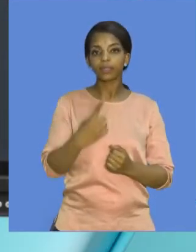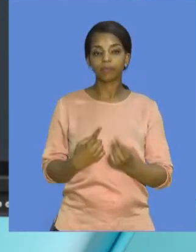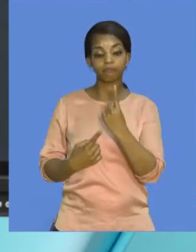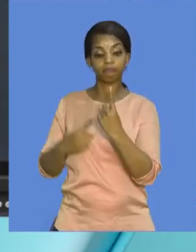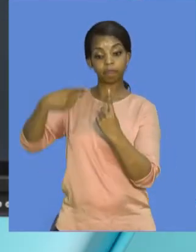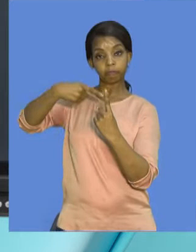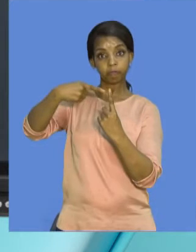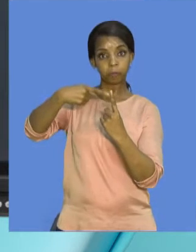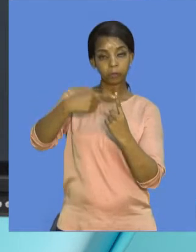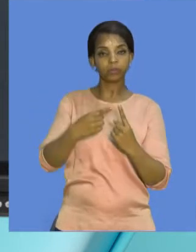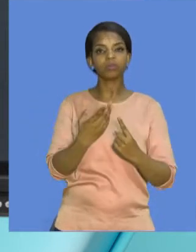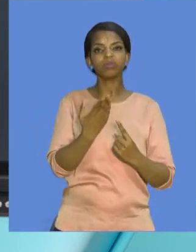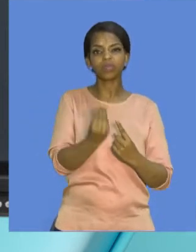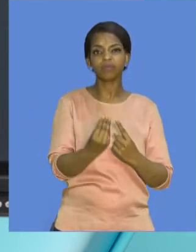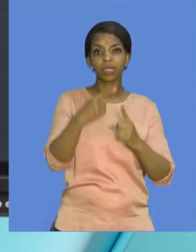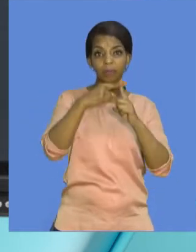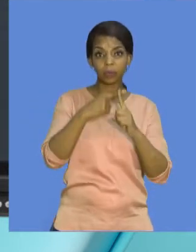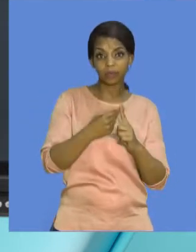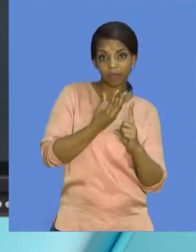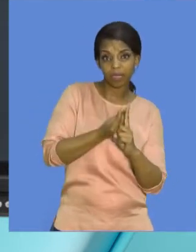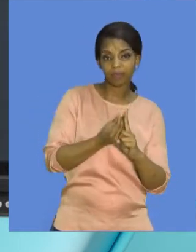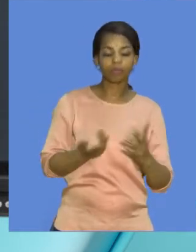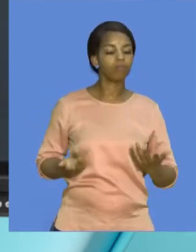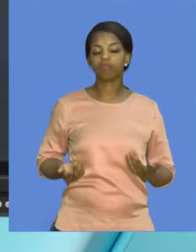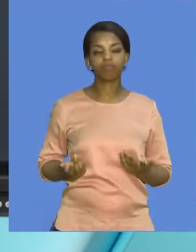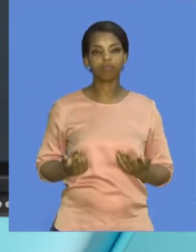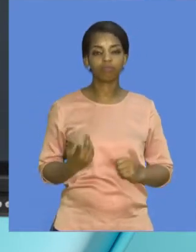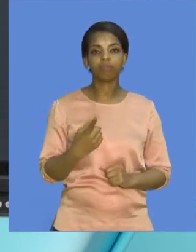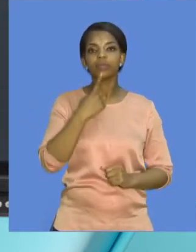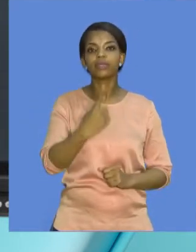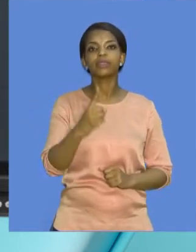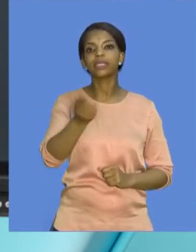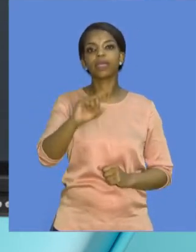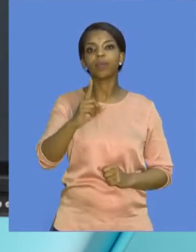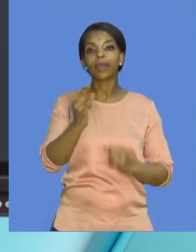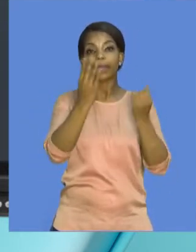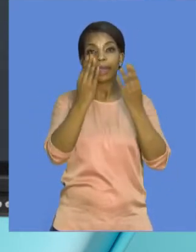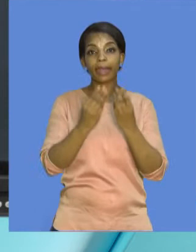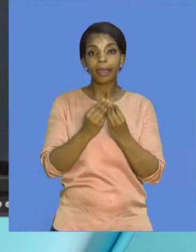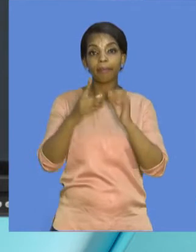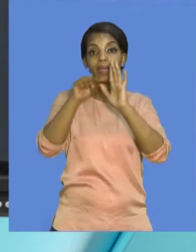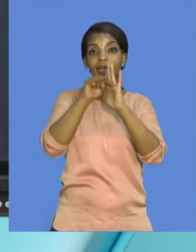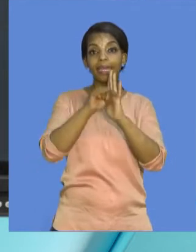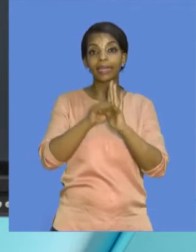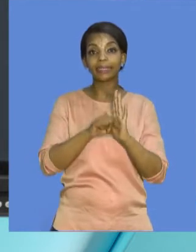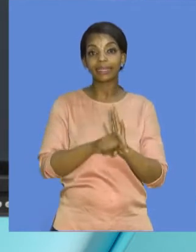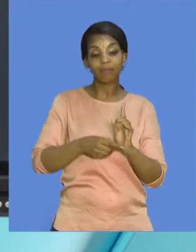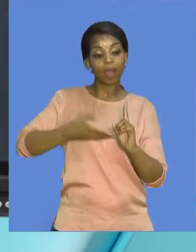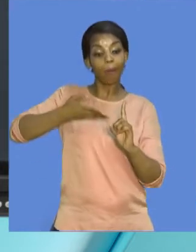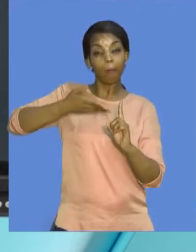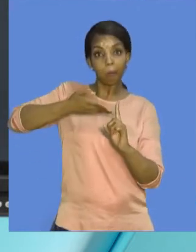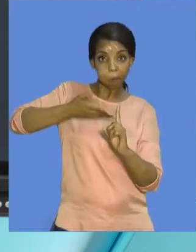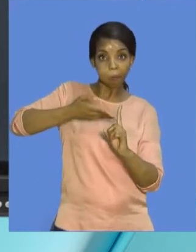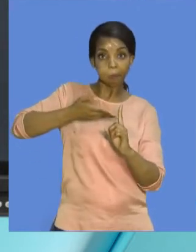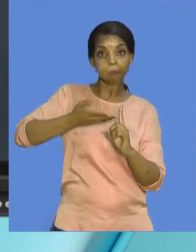Does it mean it doesn't have positive charges? Definitely not. It certainly says to us that the number of negative charges contained